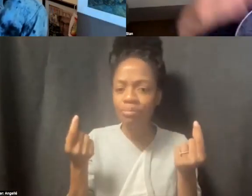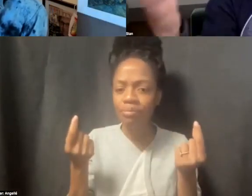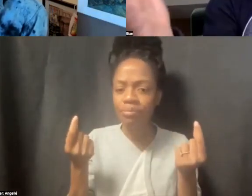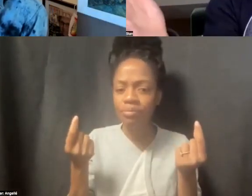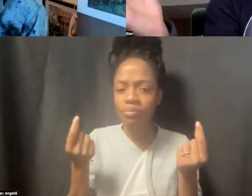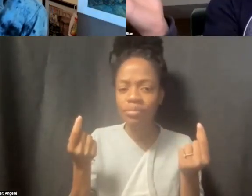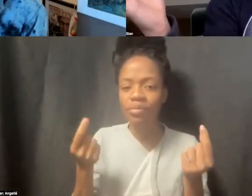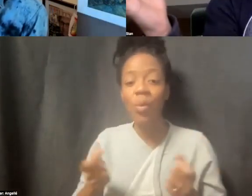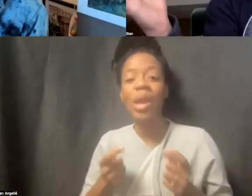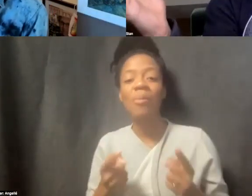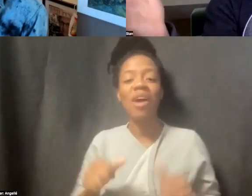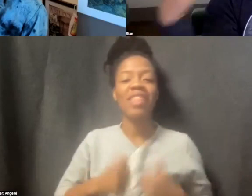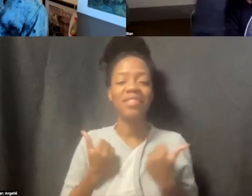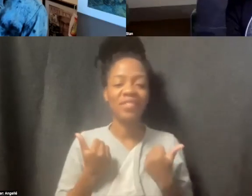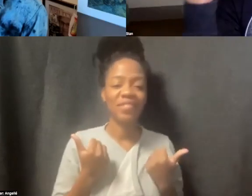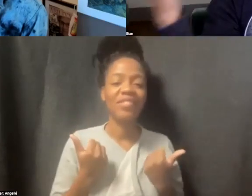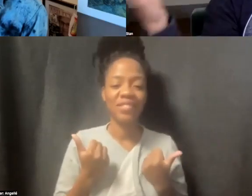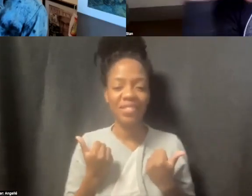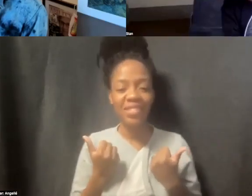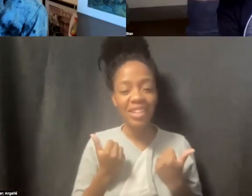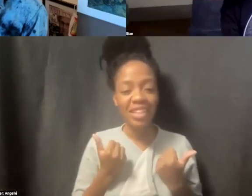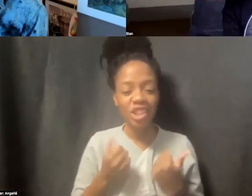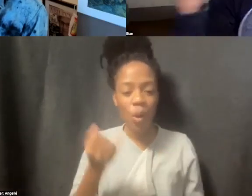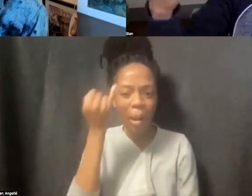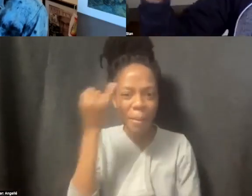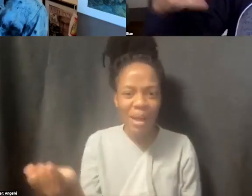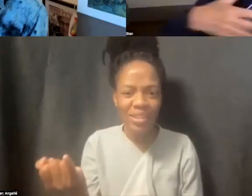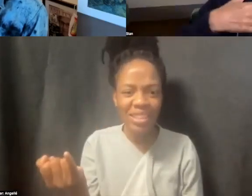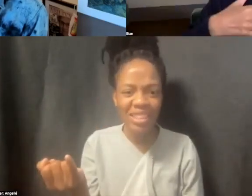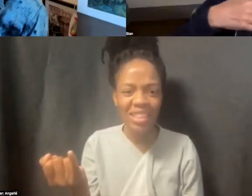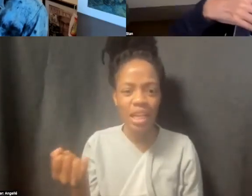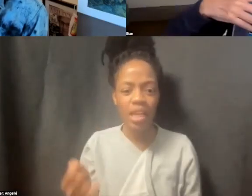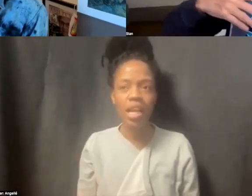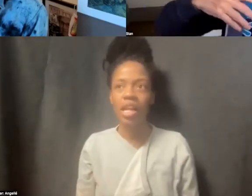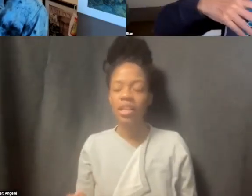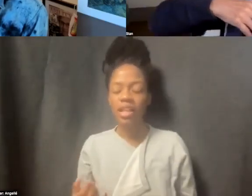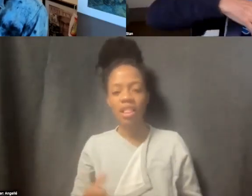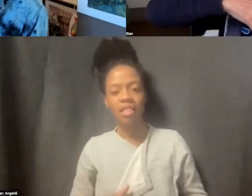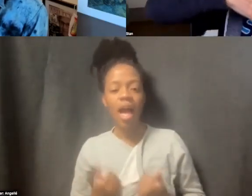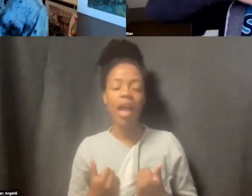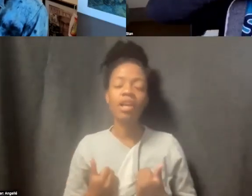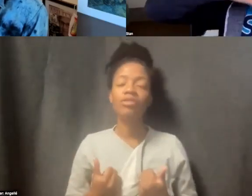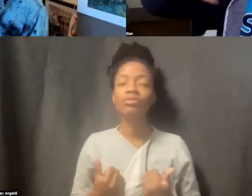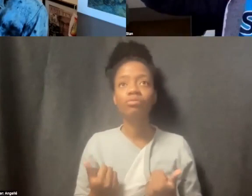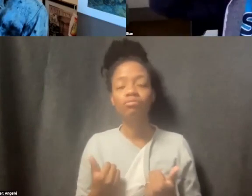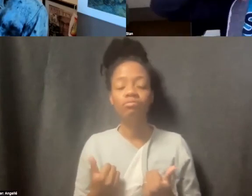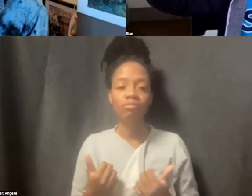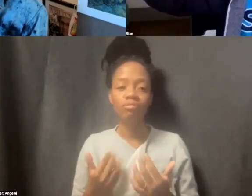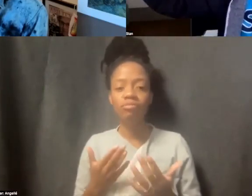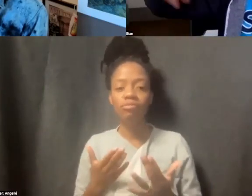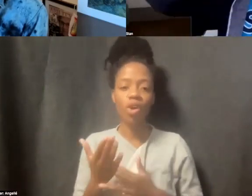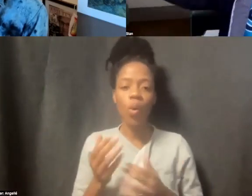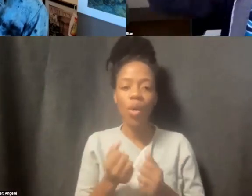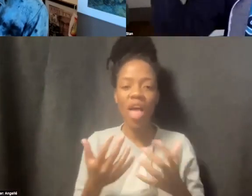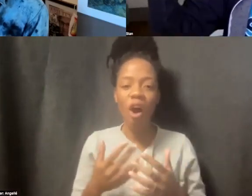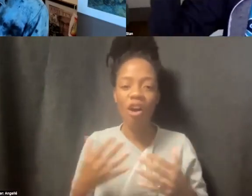We improv our life. So can you imagine going through life with that, with no fear and no judgment,